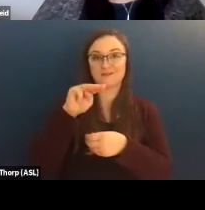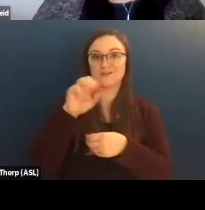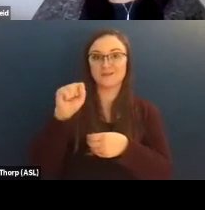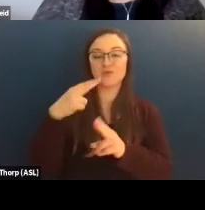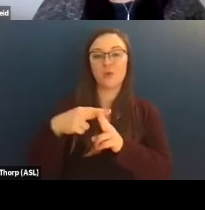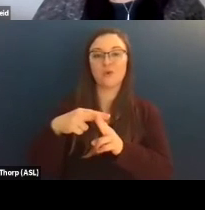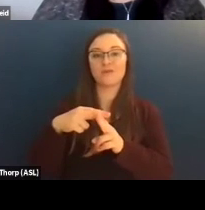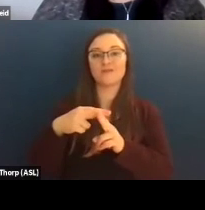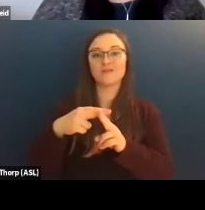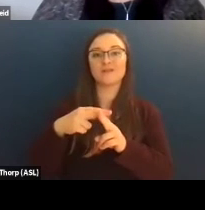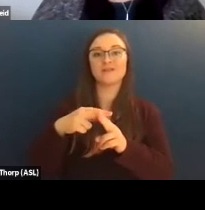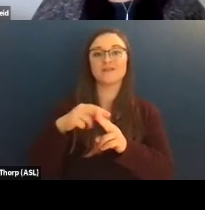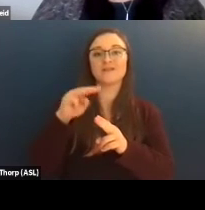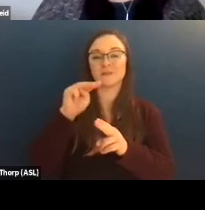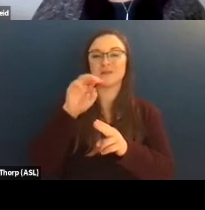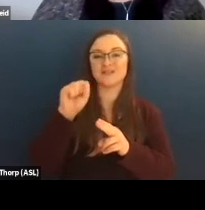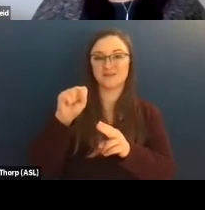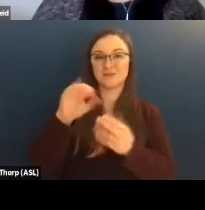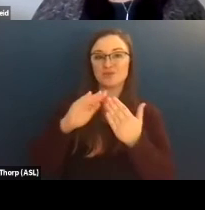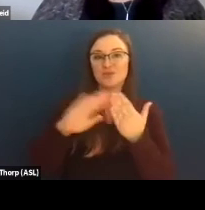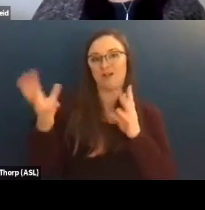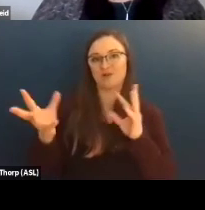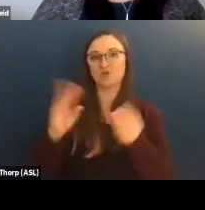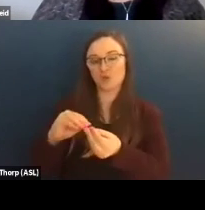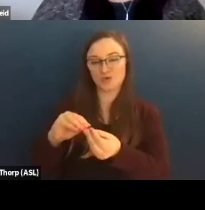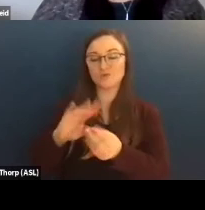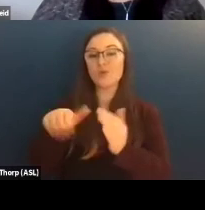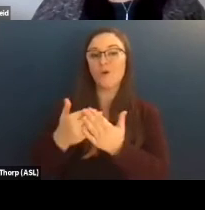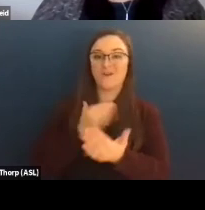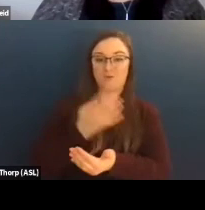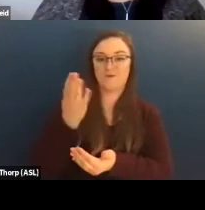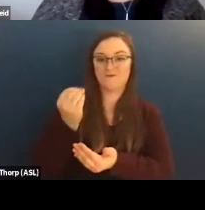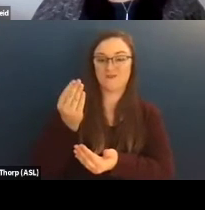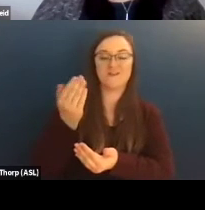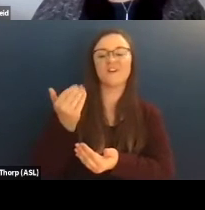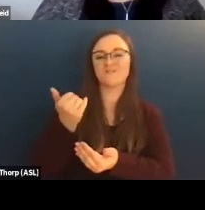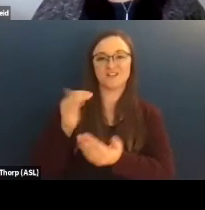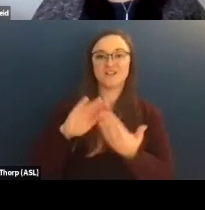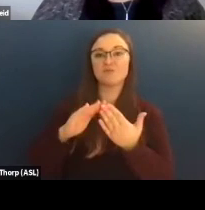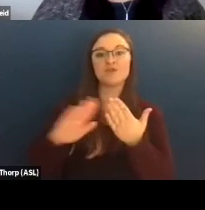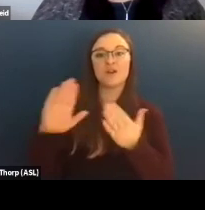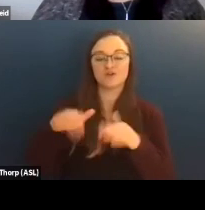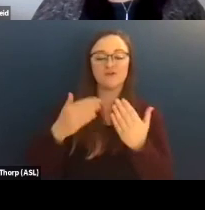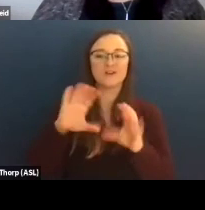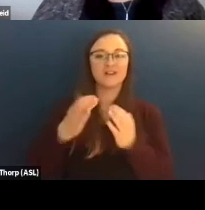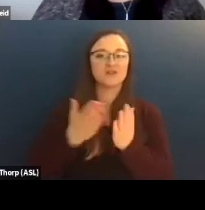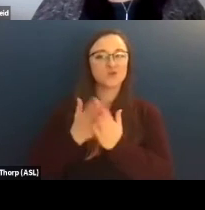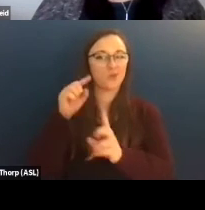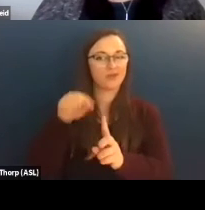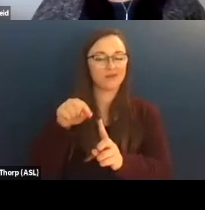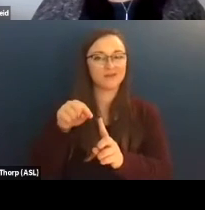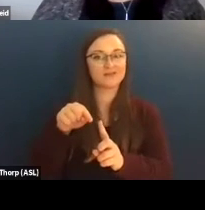College Consortium. So all 15 of our community colleges offer classes through this mechanism, and they are